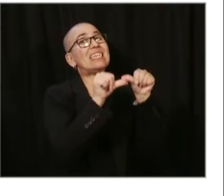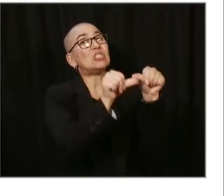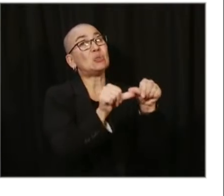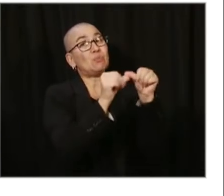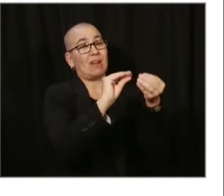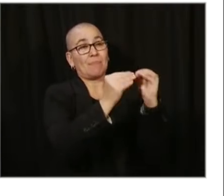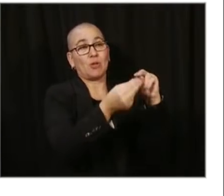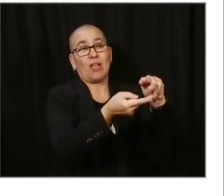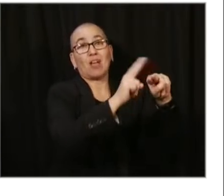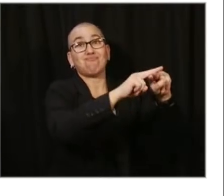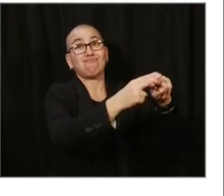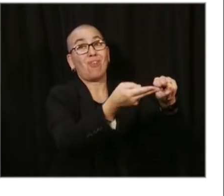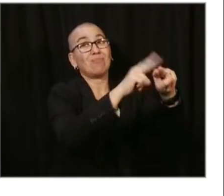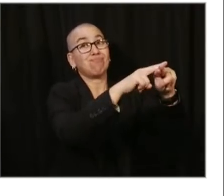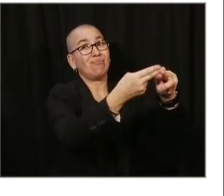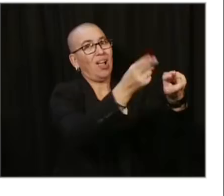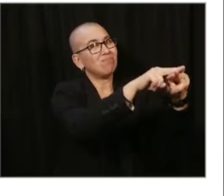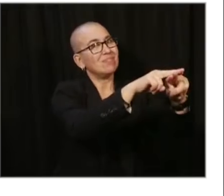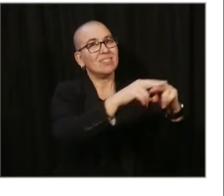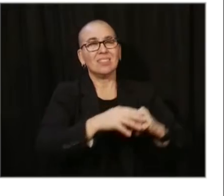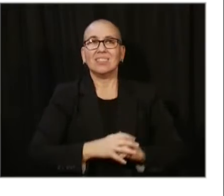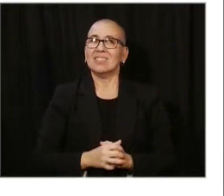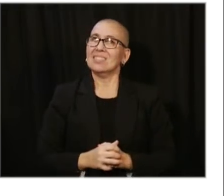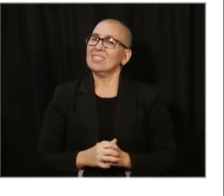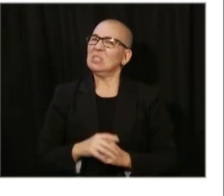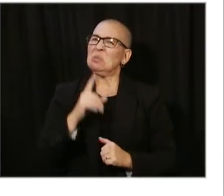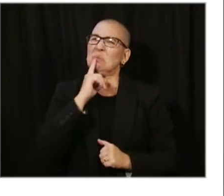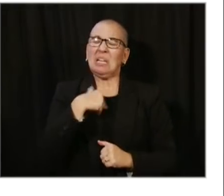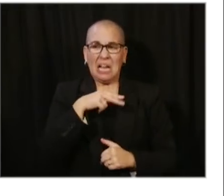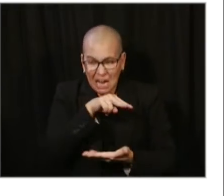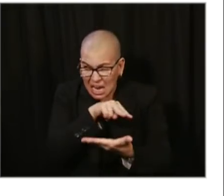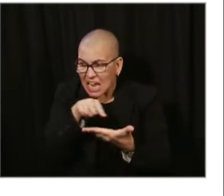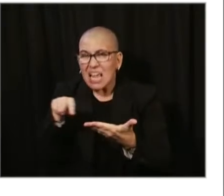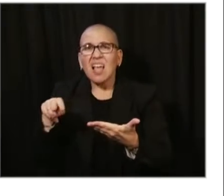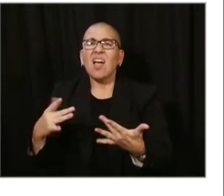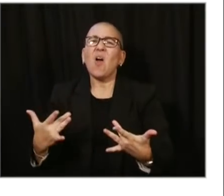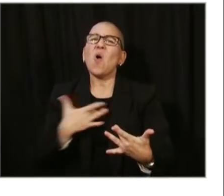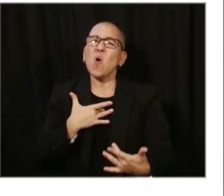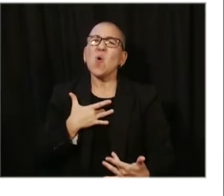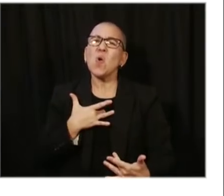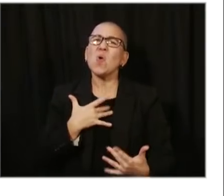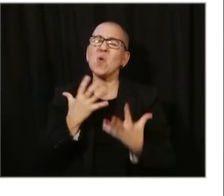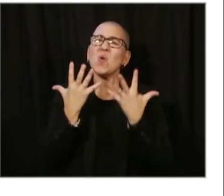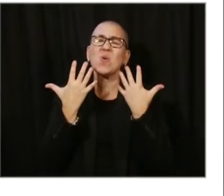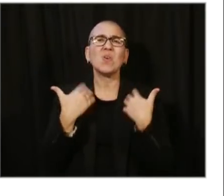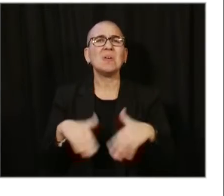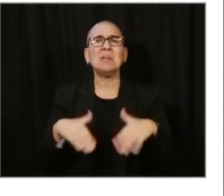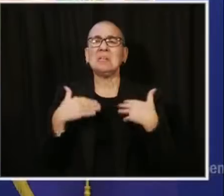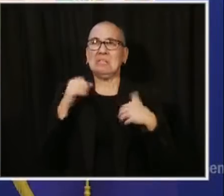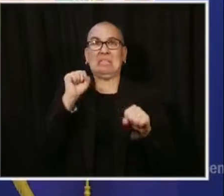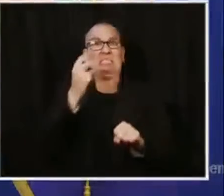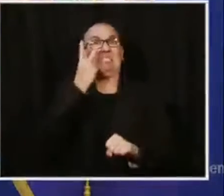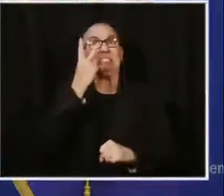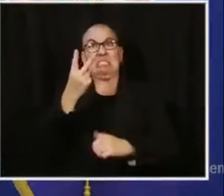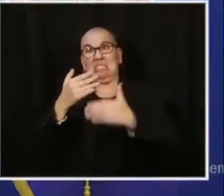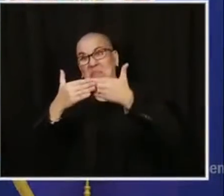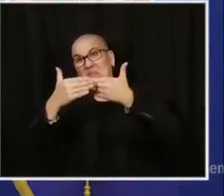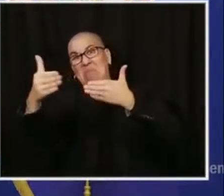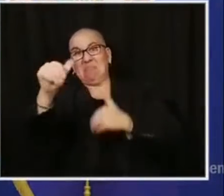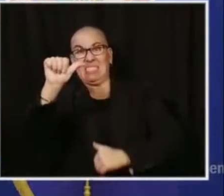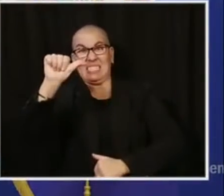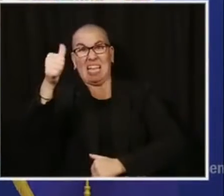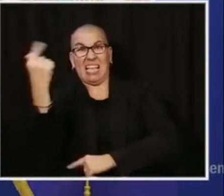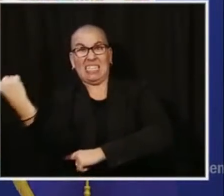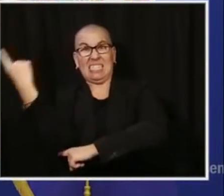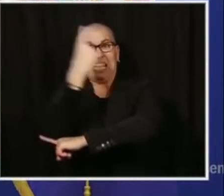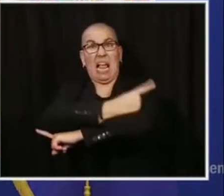absolutely heartbreaking, but we can project with some certainty where we're going to be in 10 days and where we would